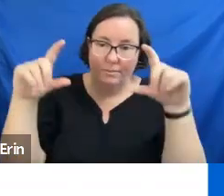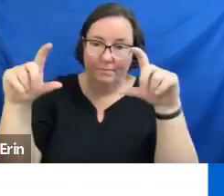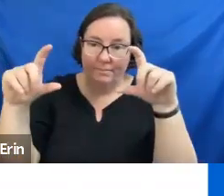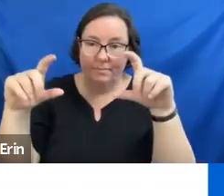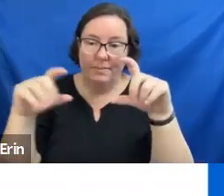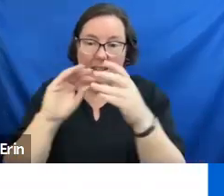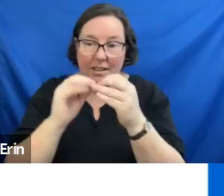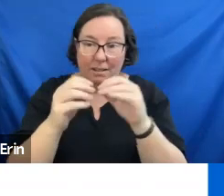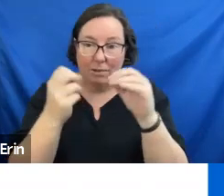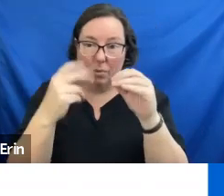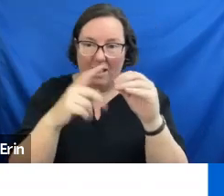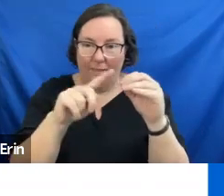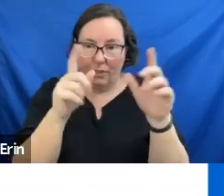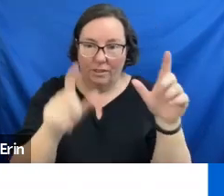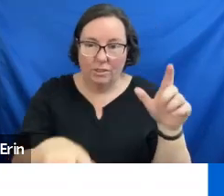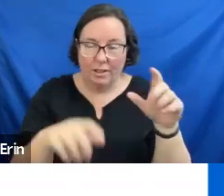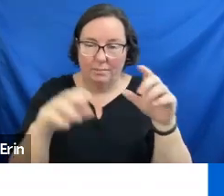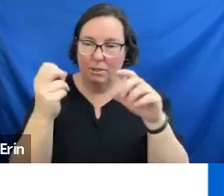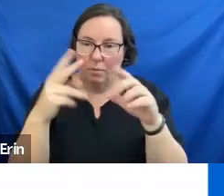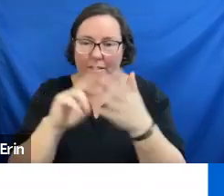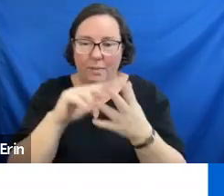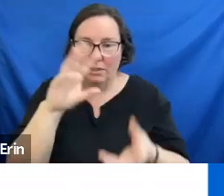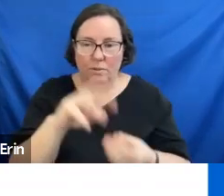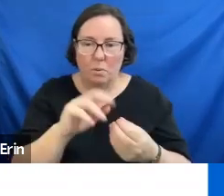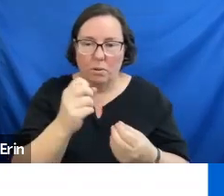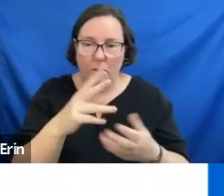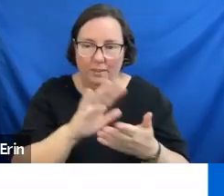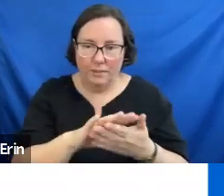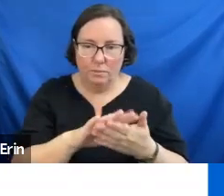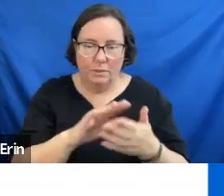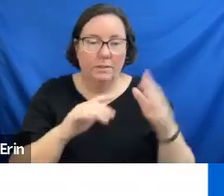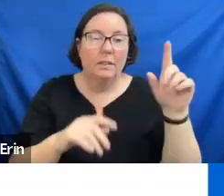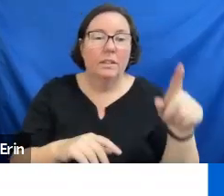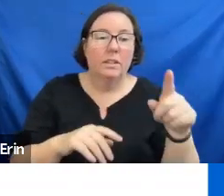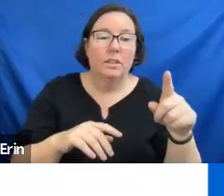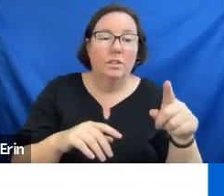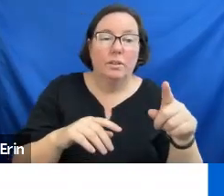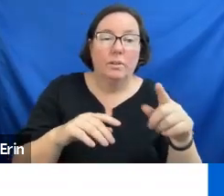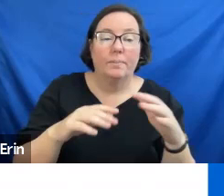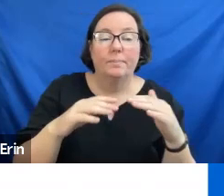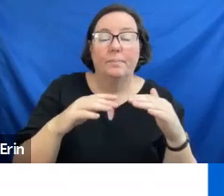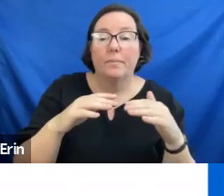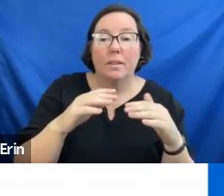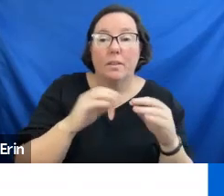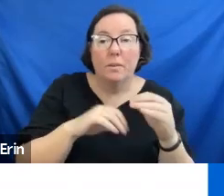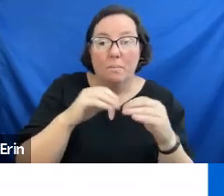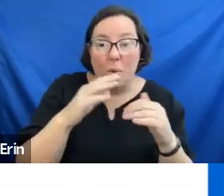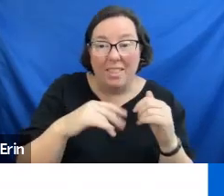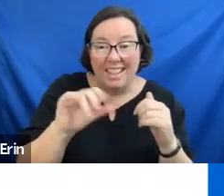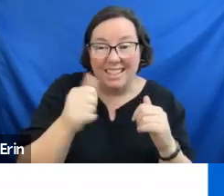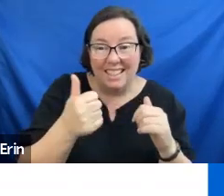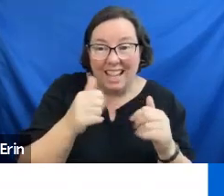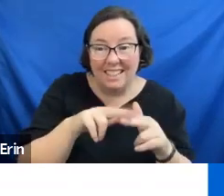My apologies. So a decline of 10 or more seats then, Ms. Hogan, correct? Yes. And Okay. so the number